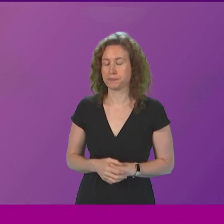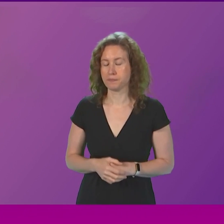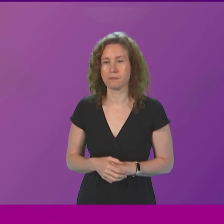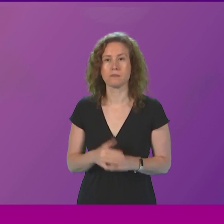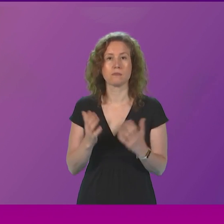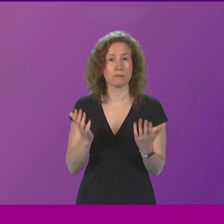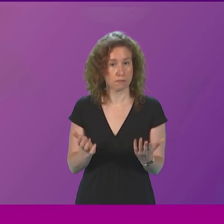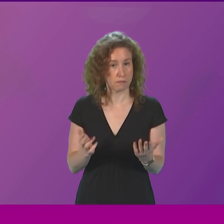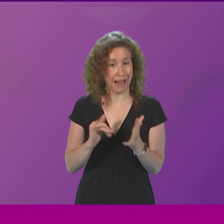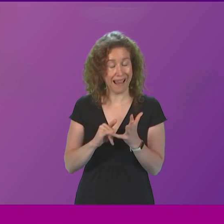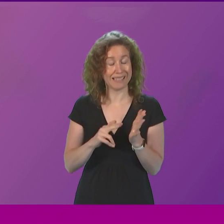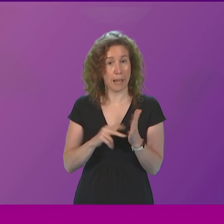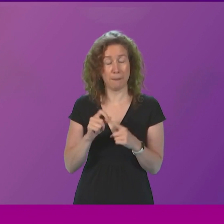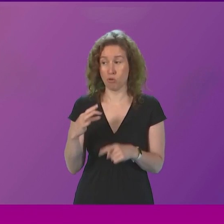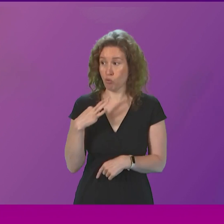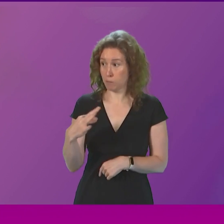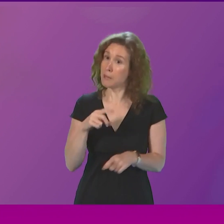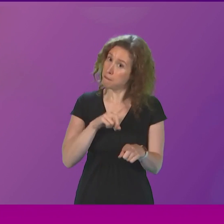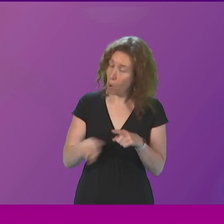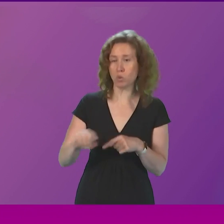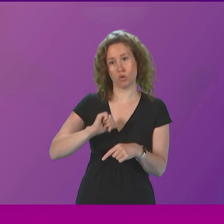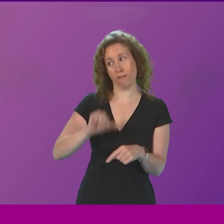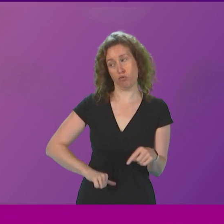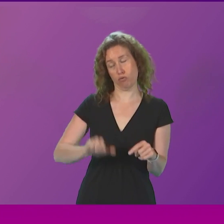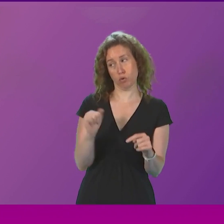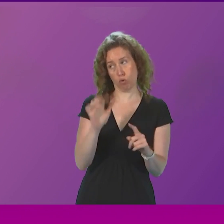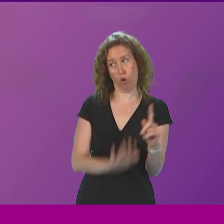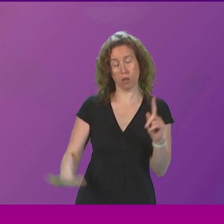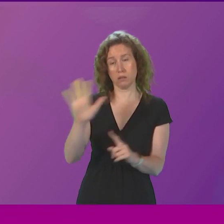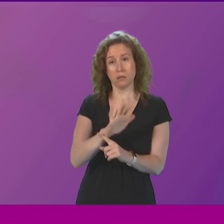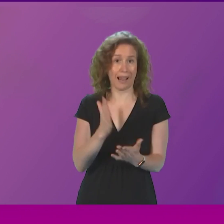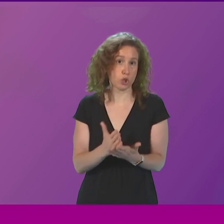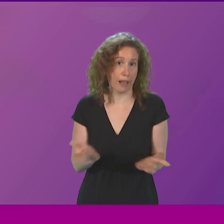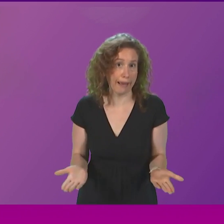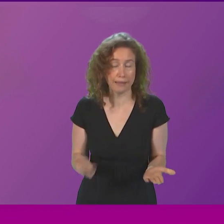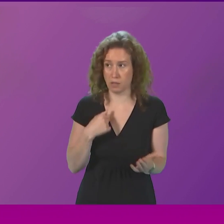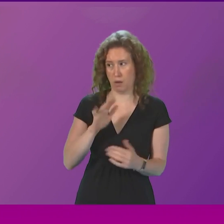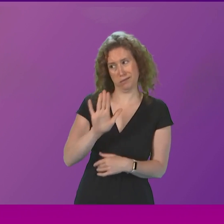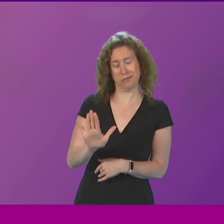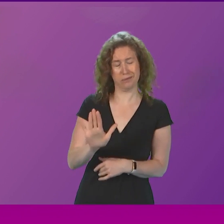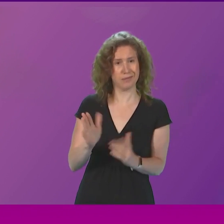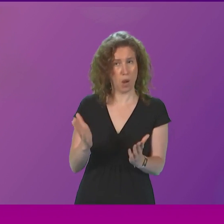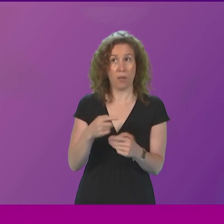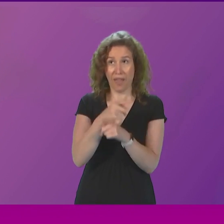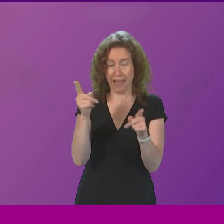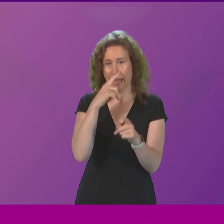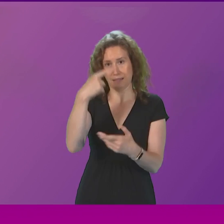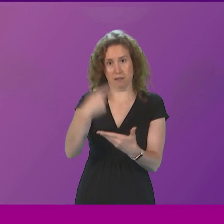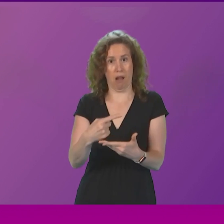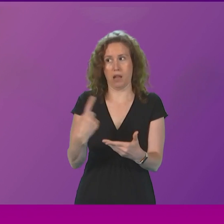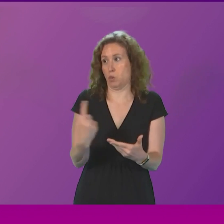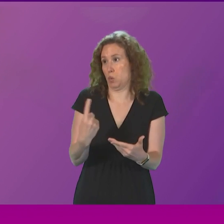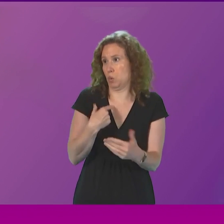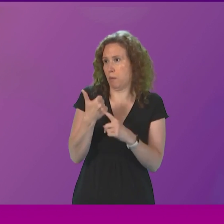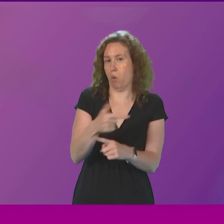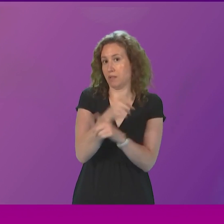We, of course, the SNP, represent most of rural Scotland, Presiding Officer. So let's leave that to the verdict of the